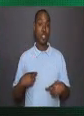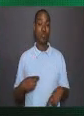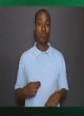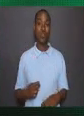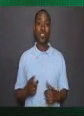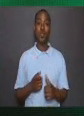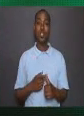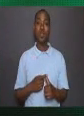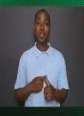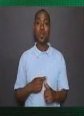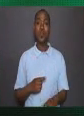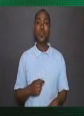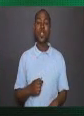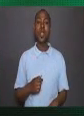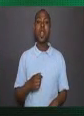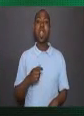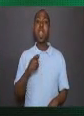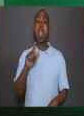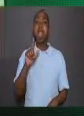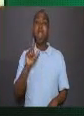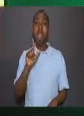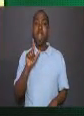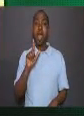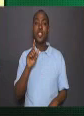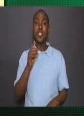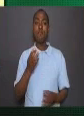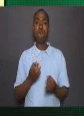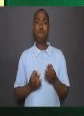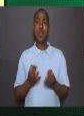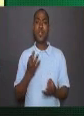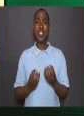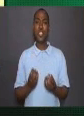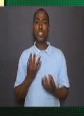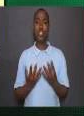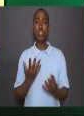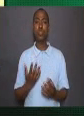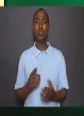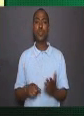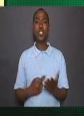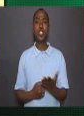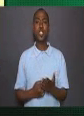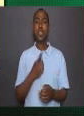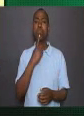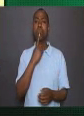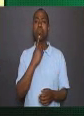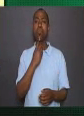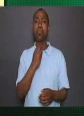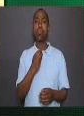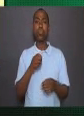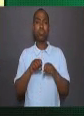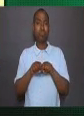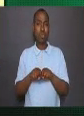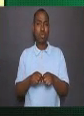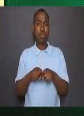is lactic fermentation, during which glucose breaks down